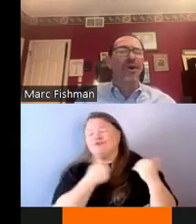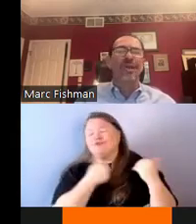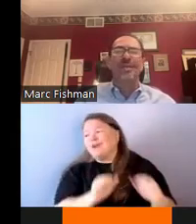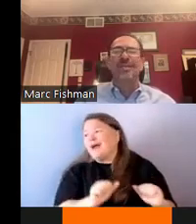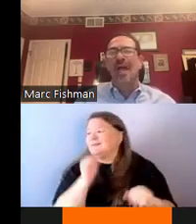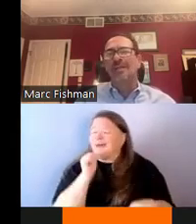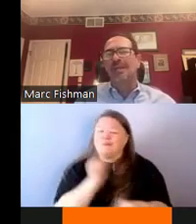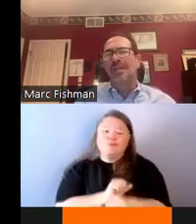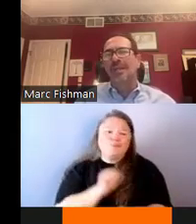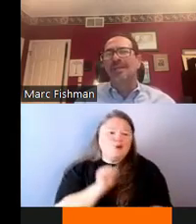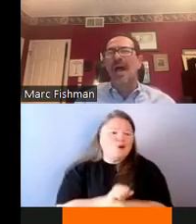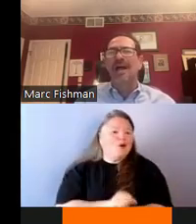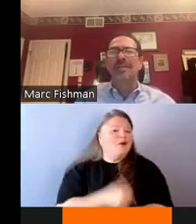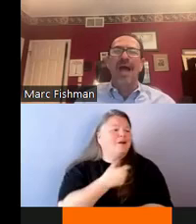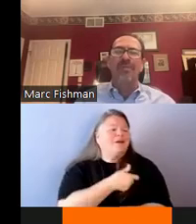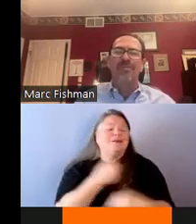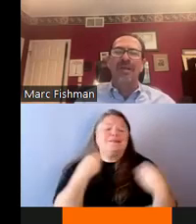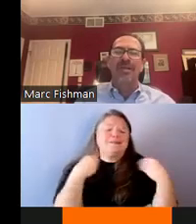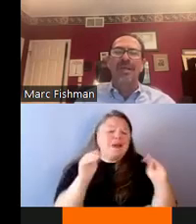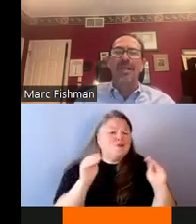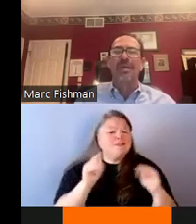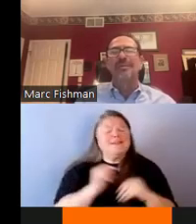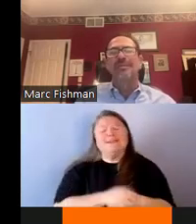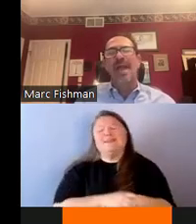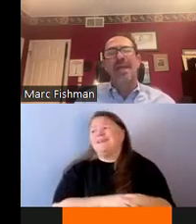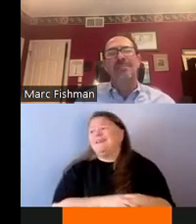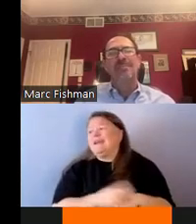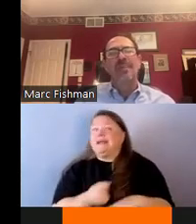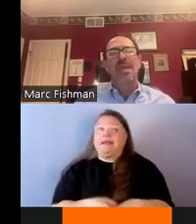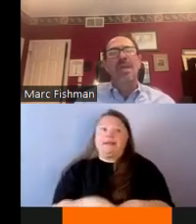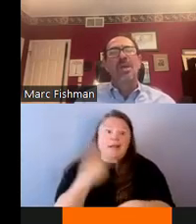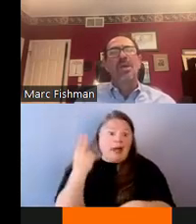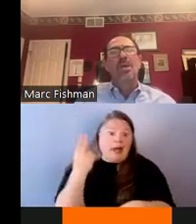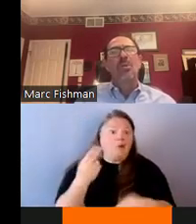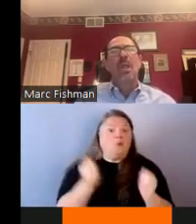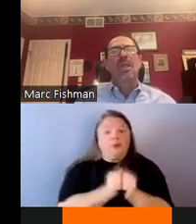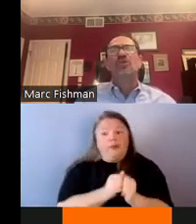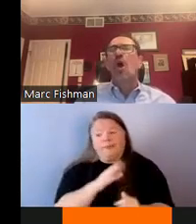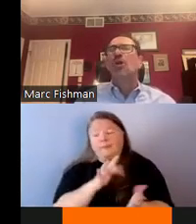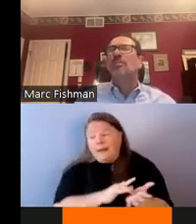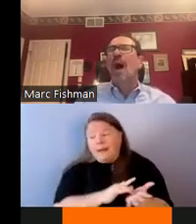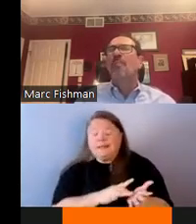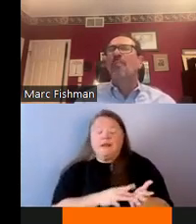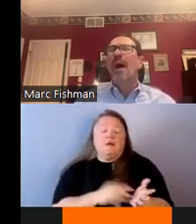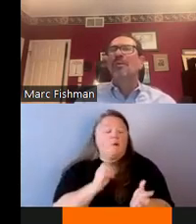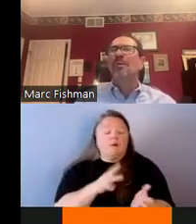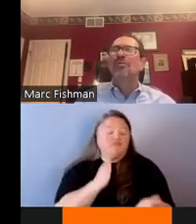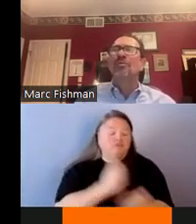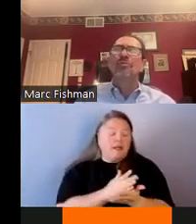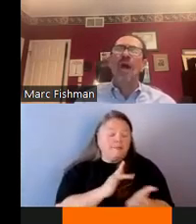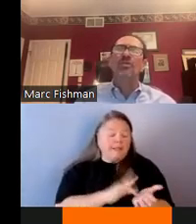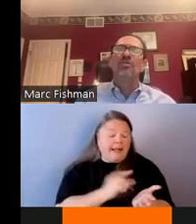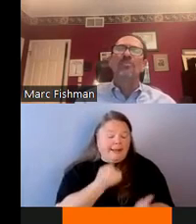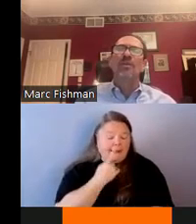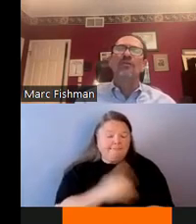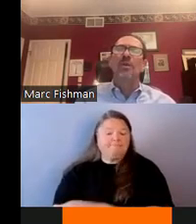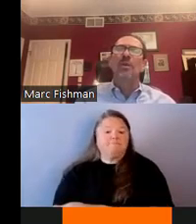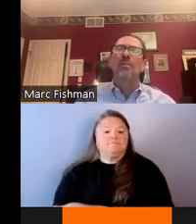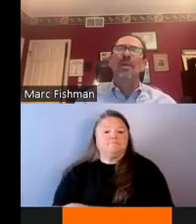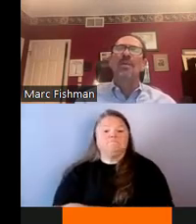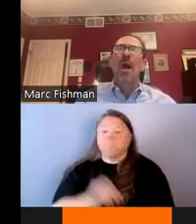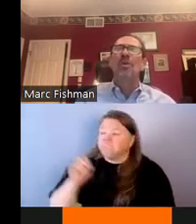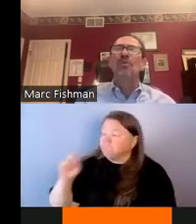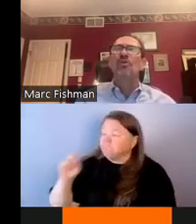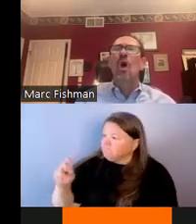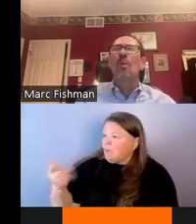it doesn't work, he sells it, he gets high on top of it, he doesn't take it. Well, let's talk to mom about trying something